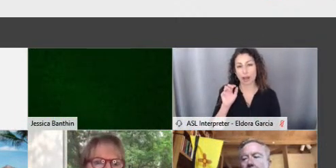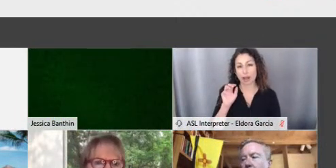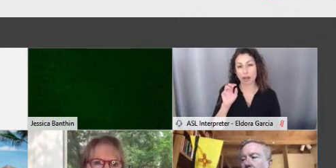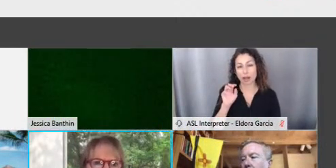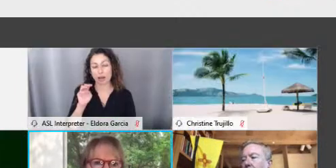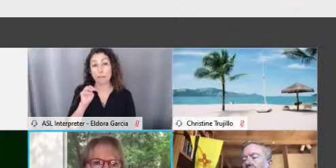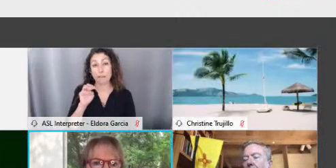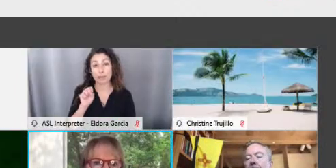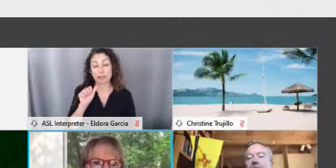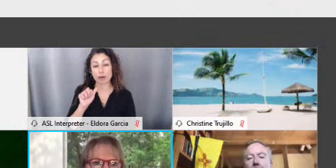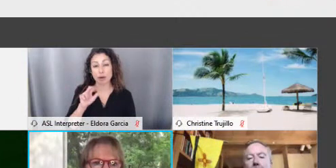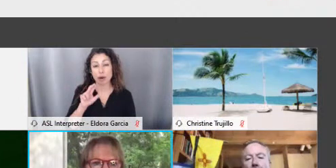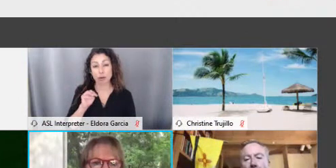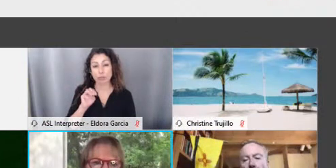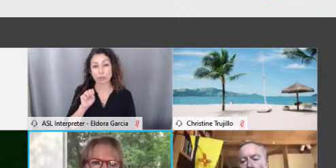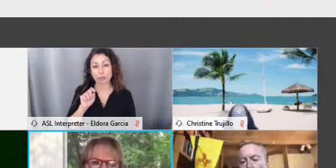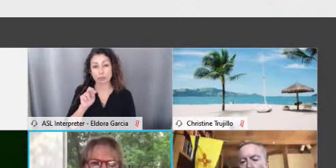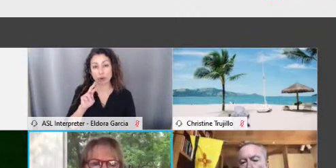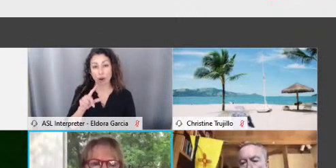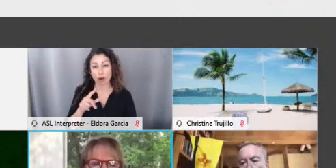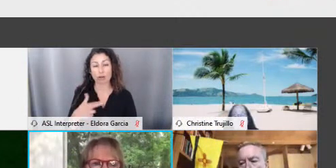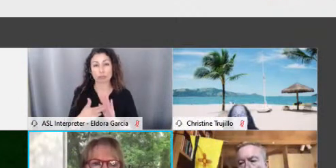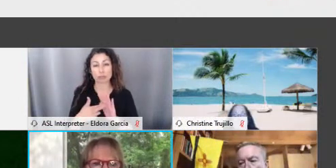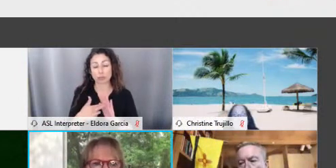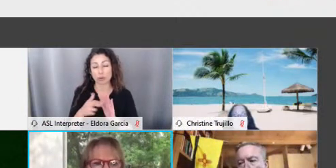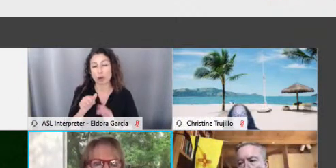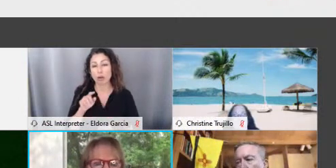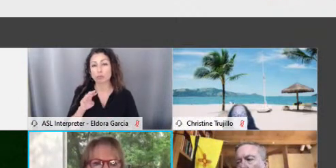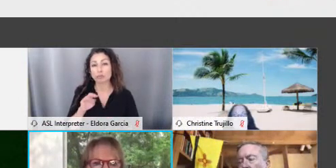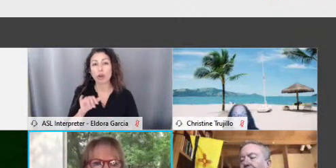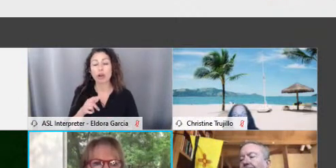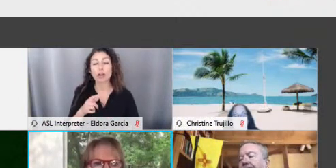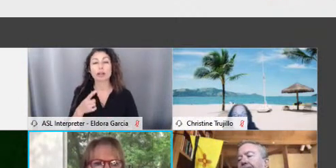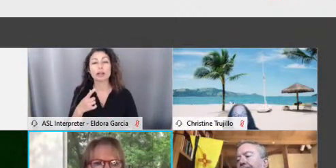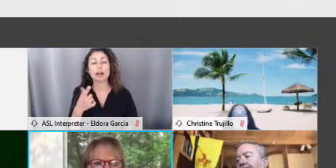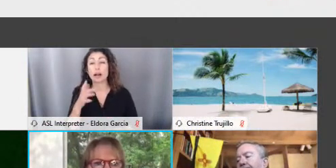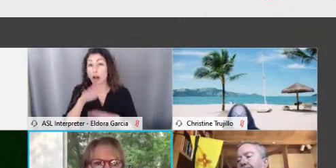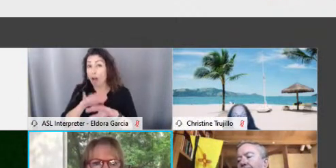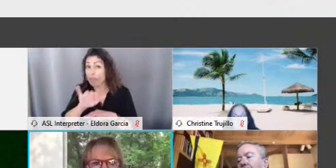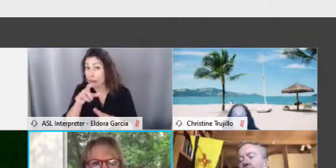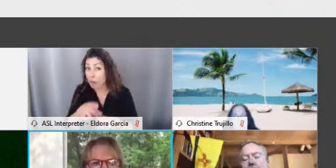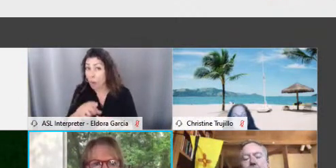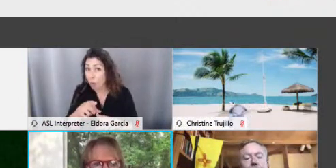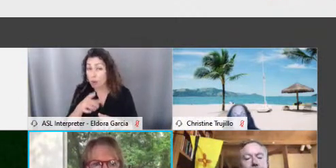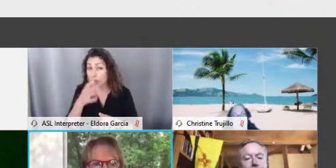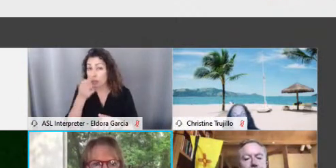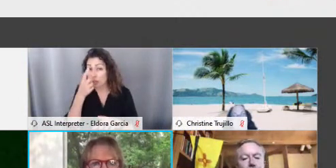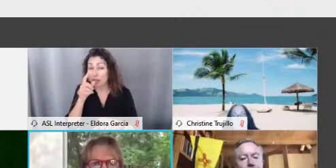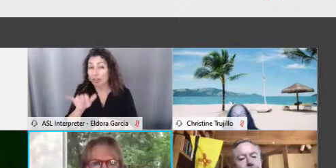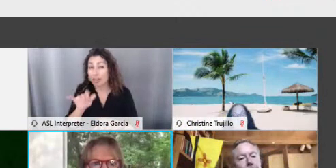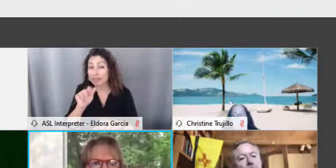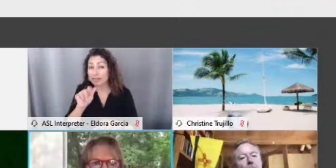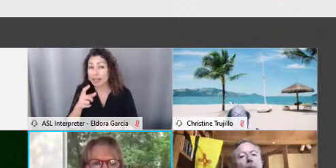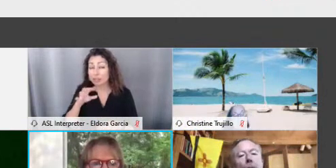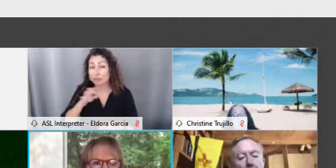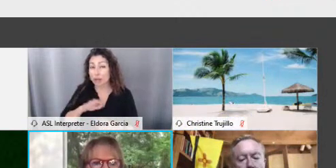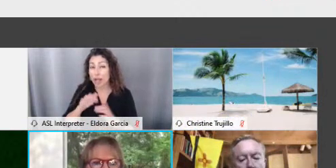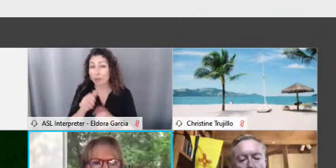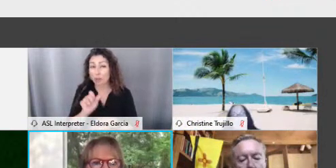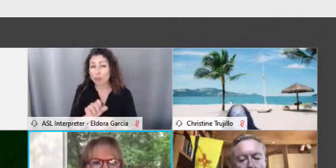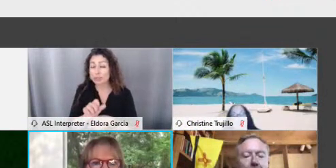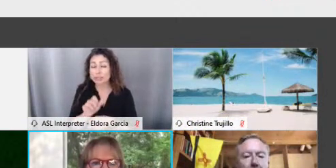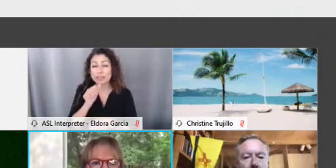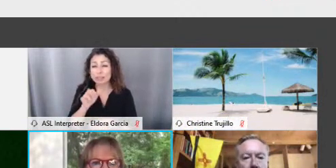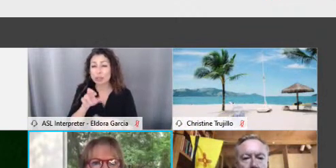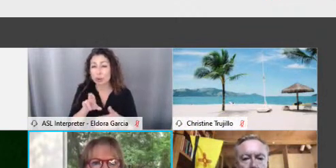Chair? Yes, Representative Armstrong. Just to be clear, this tax credit and how this works does